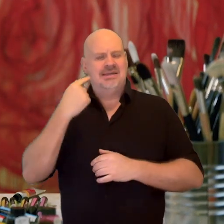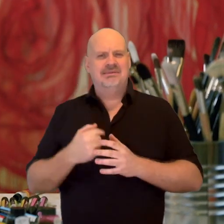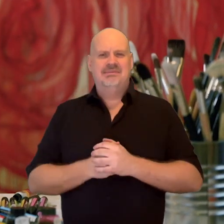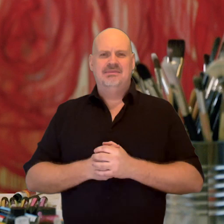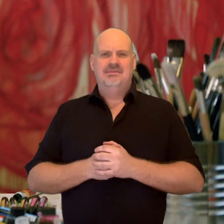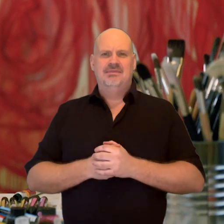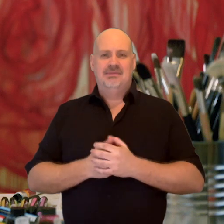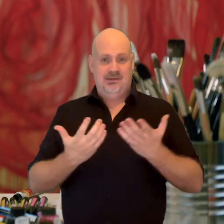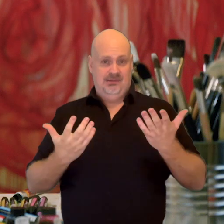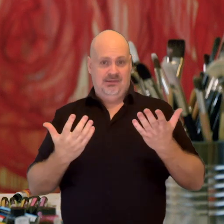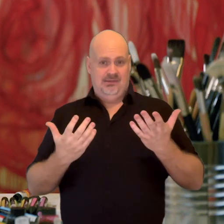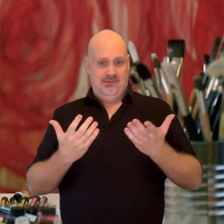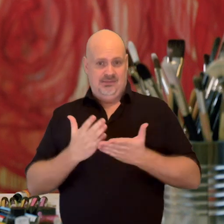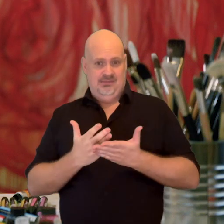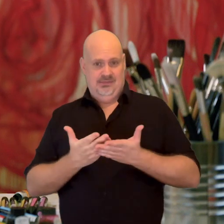And actually,